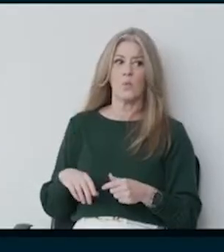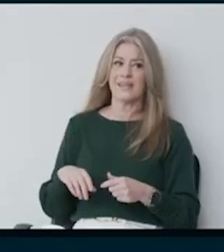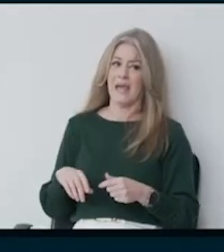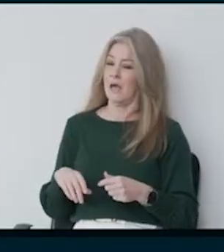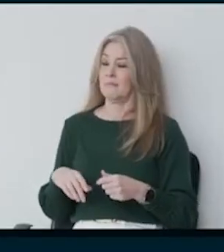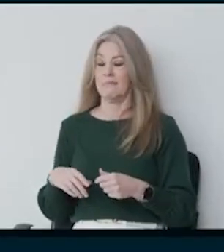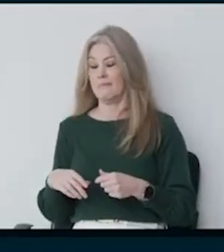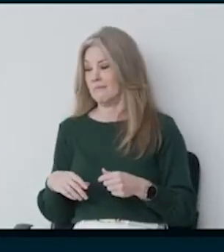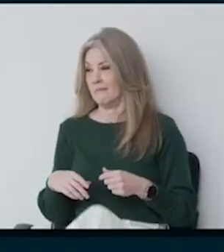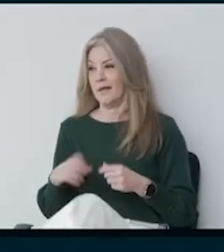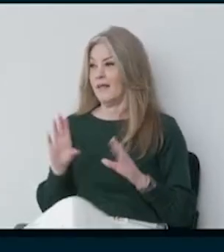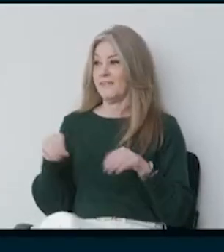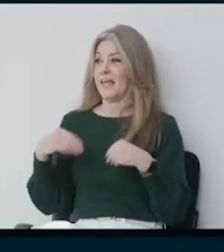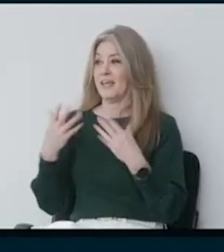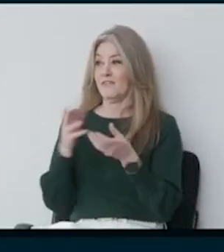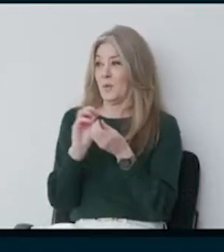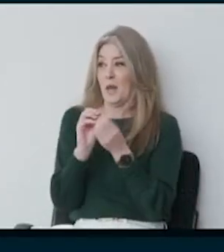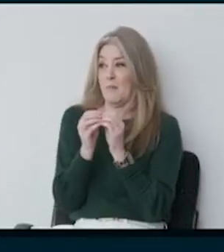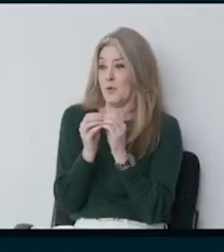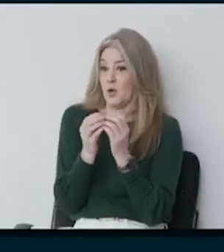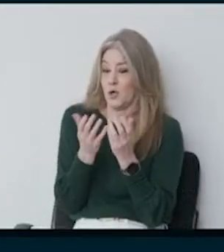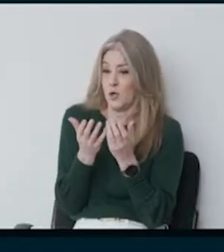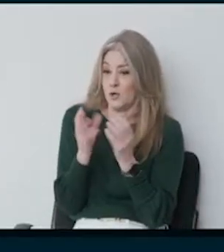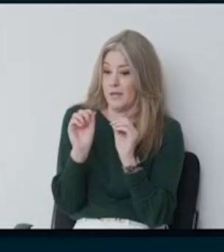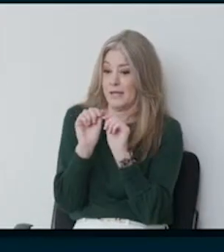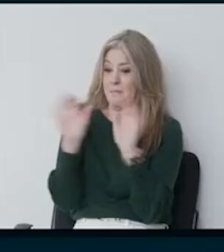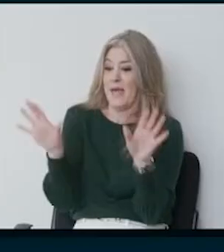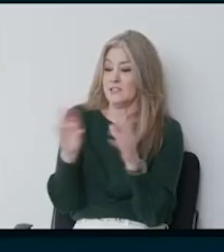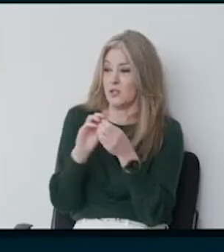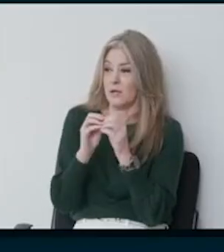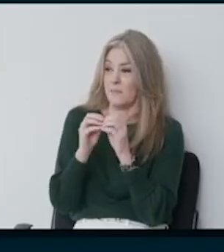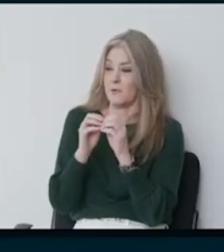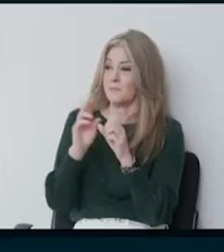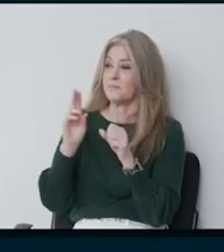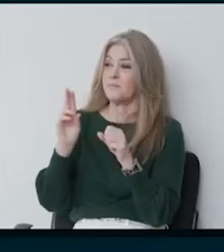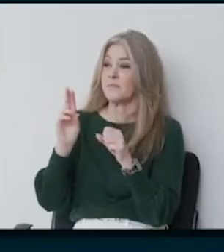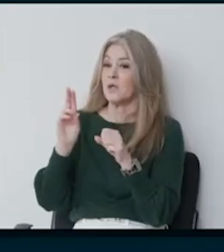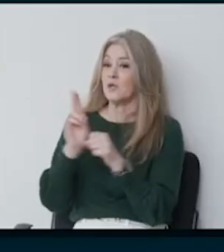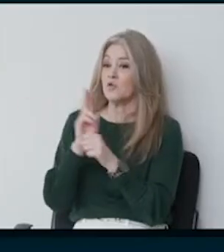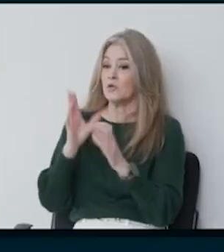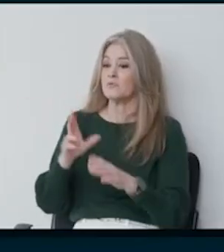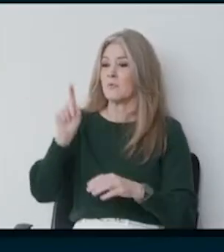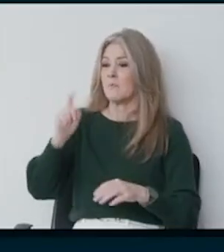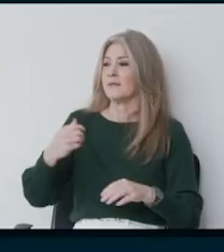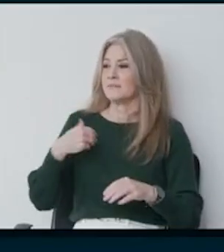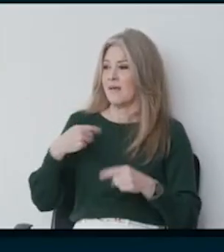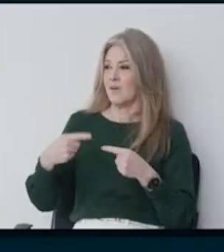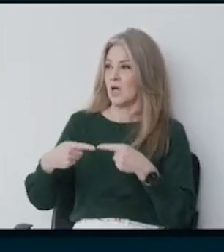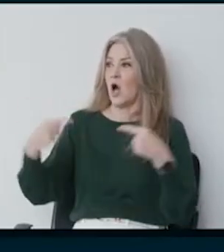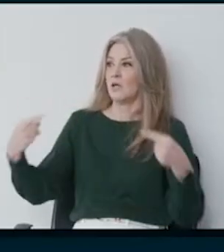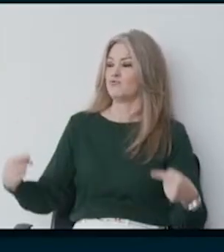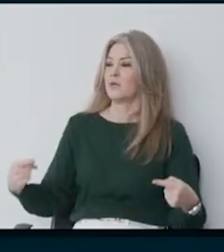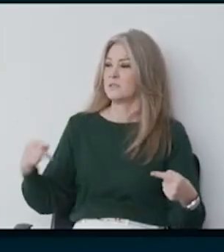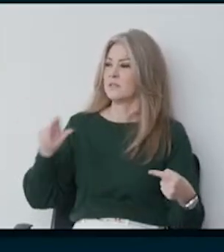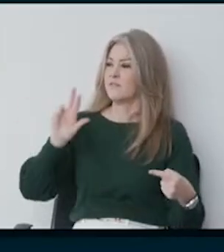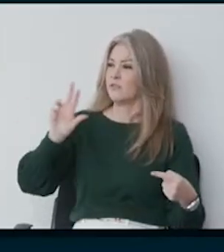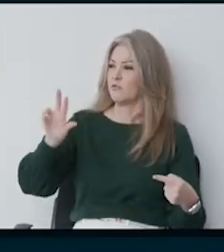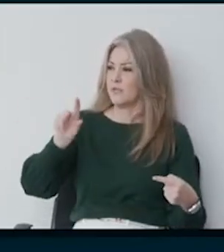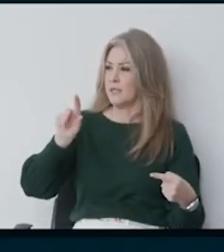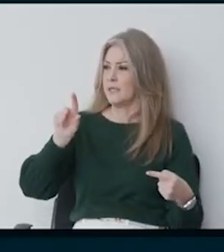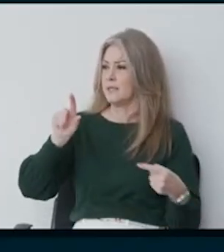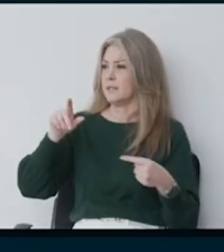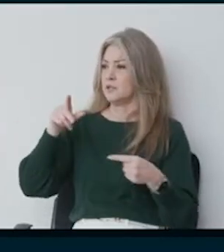that actually gave you a number to target, a magic number. User interface components must have a contrast of at least